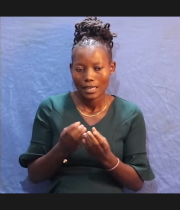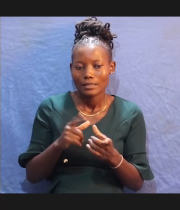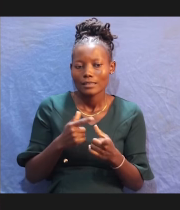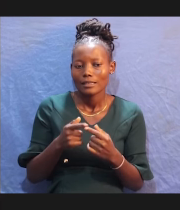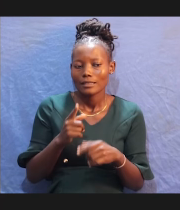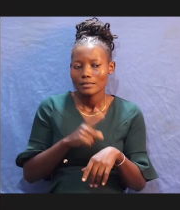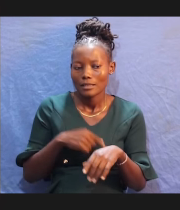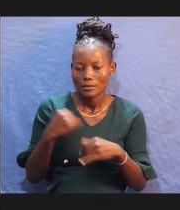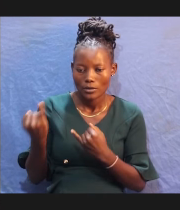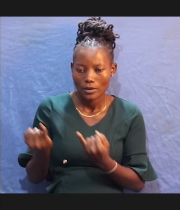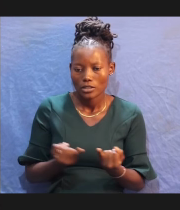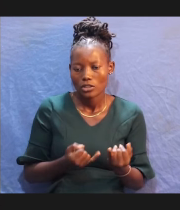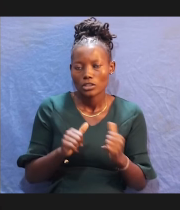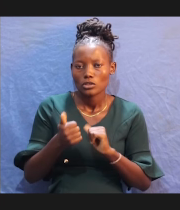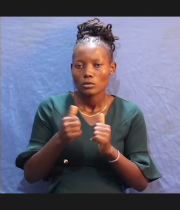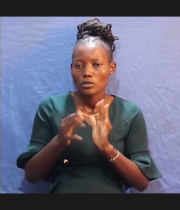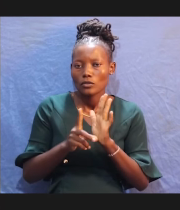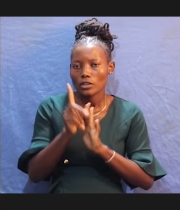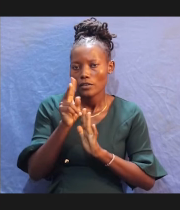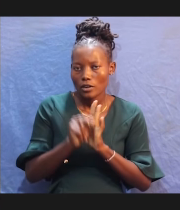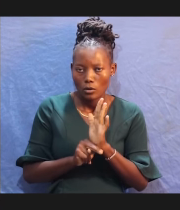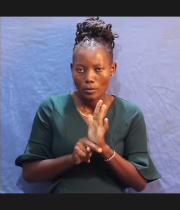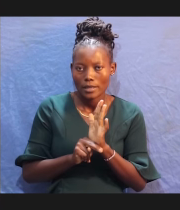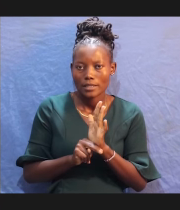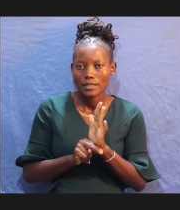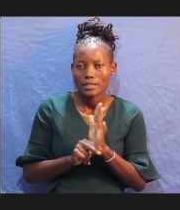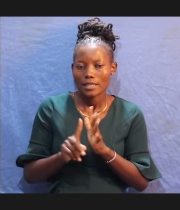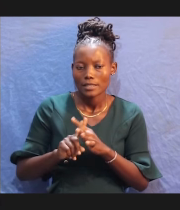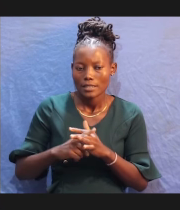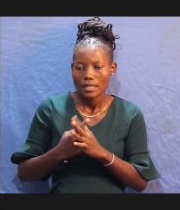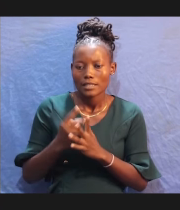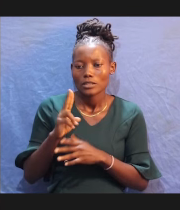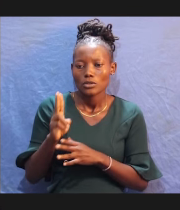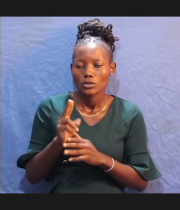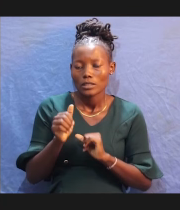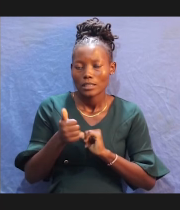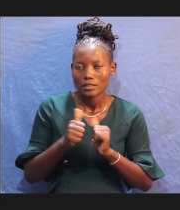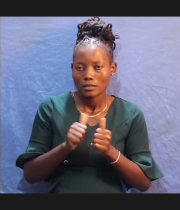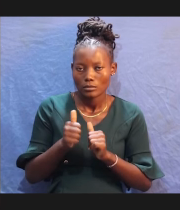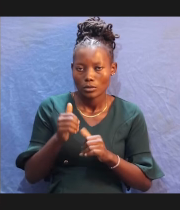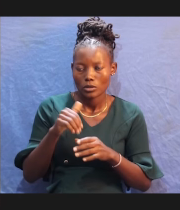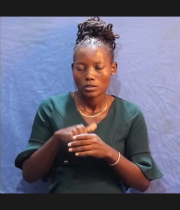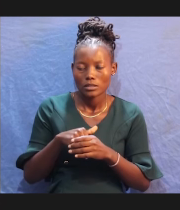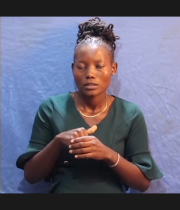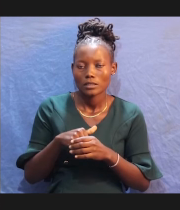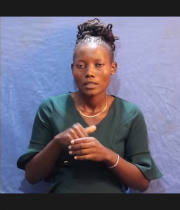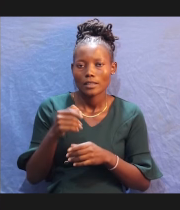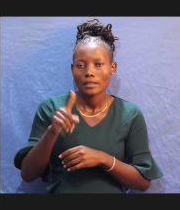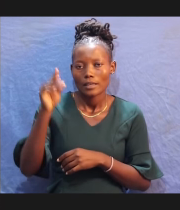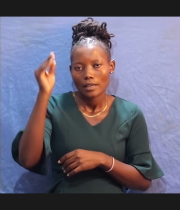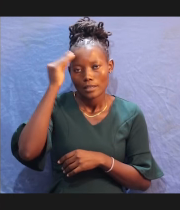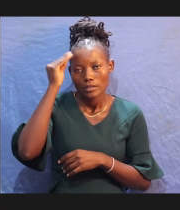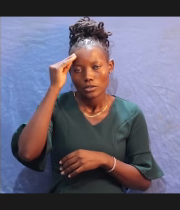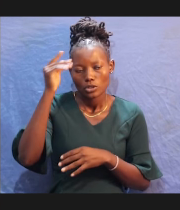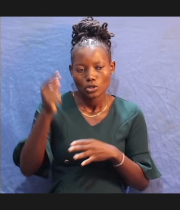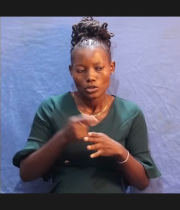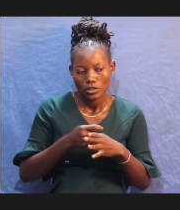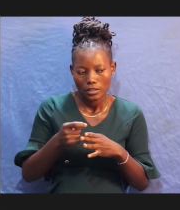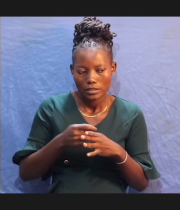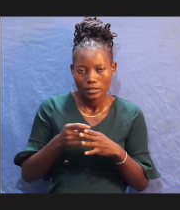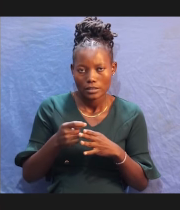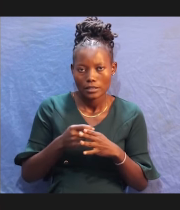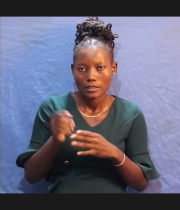were introduced to the sport for development methodology, they just started using sport in their educational training. So they just